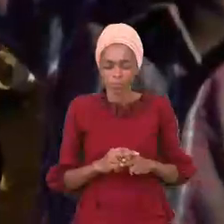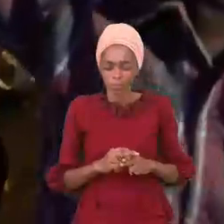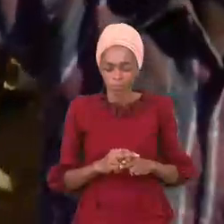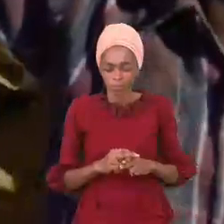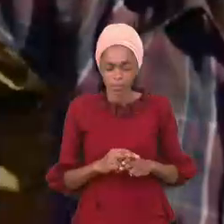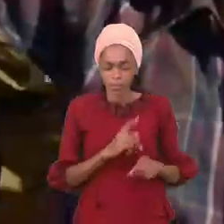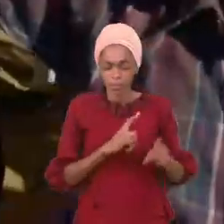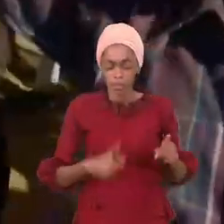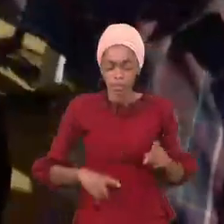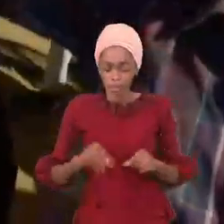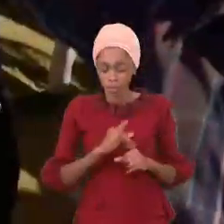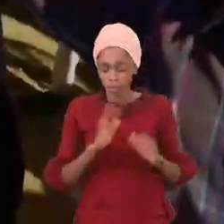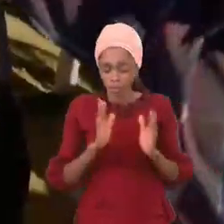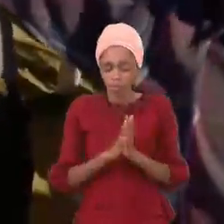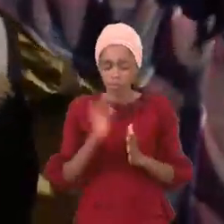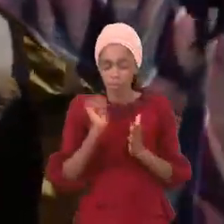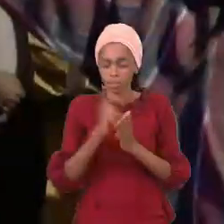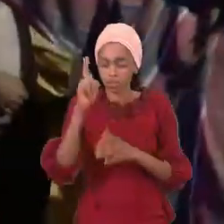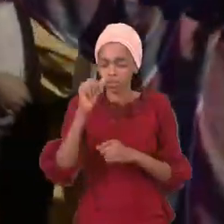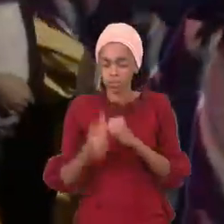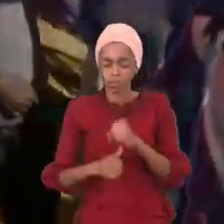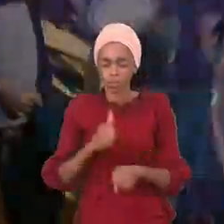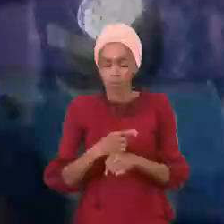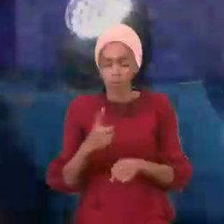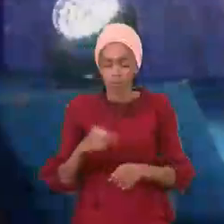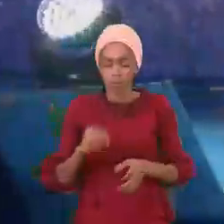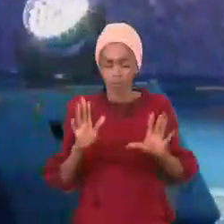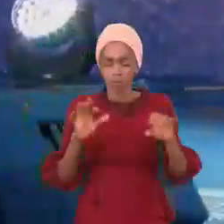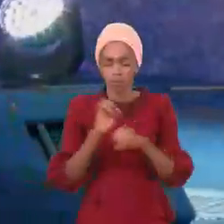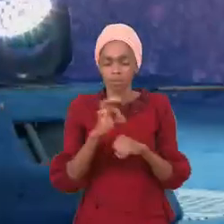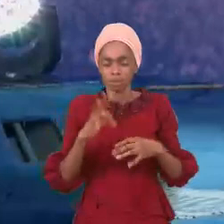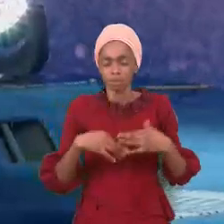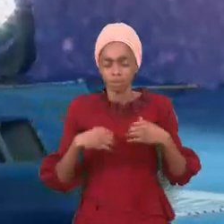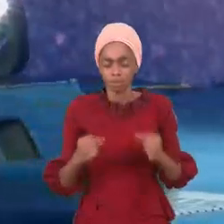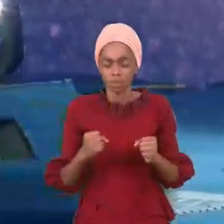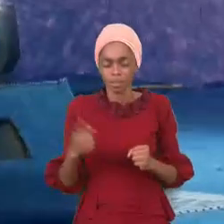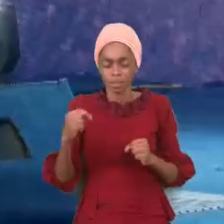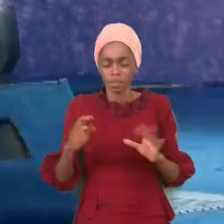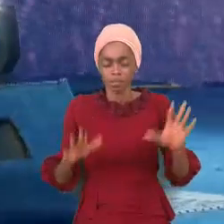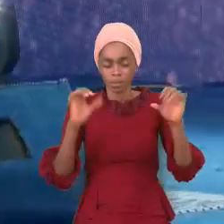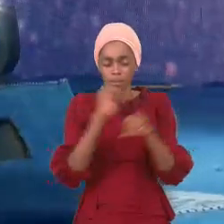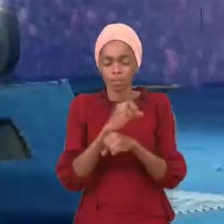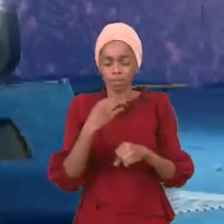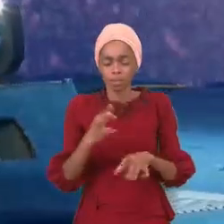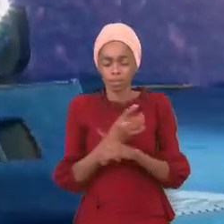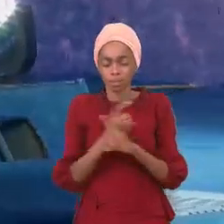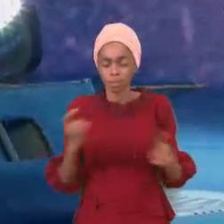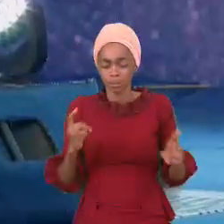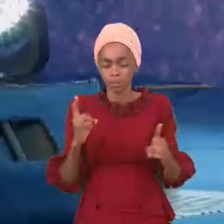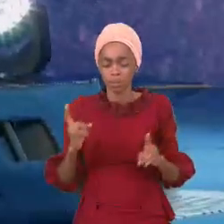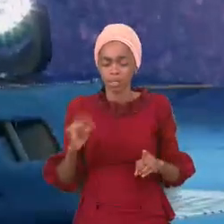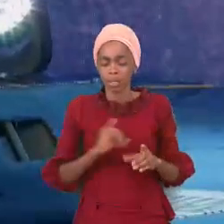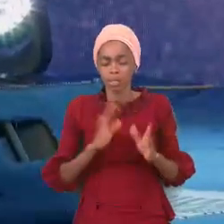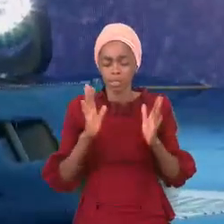Lord, I pray you confirm the miracle of healing, the miracle of deliverance. I